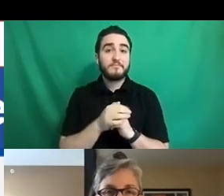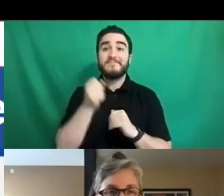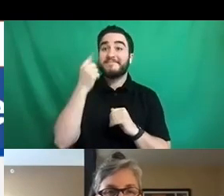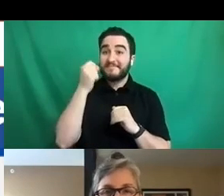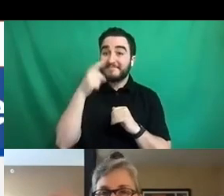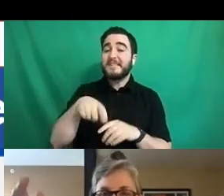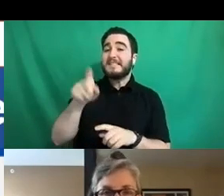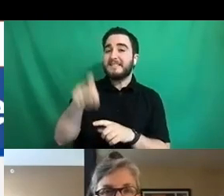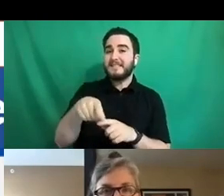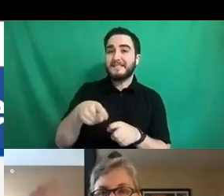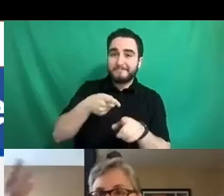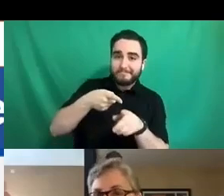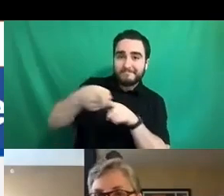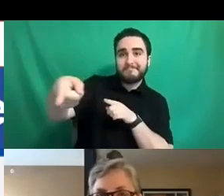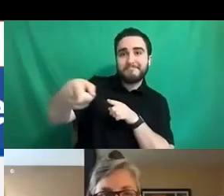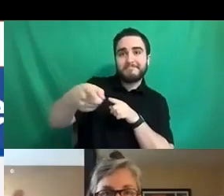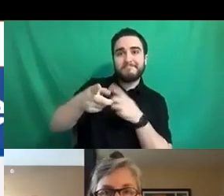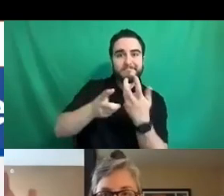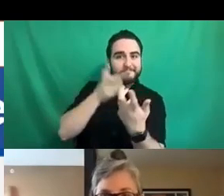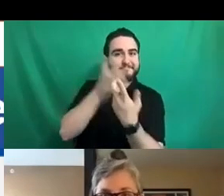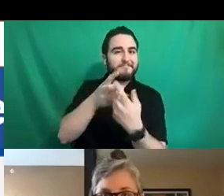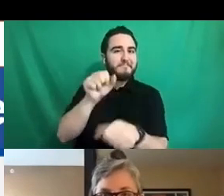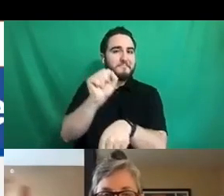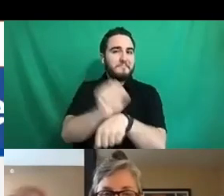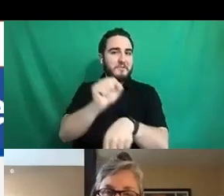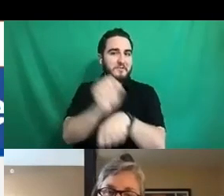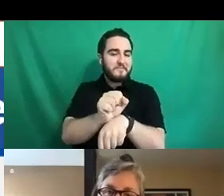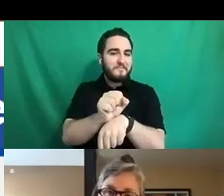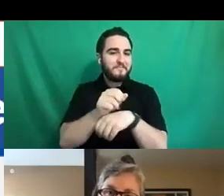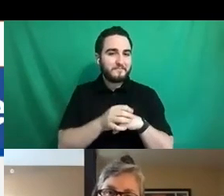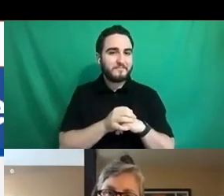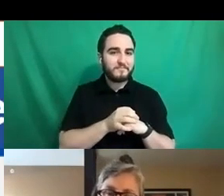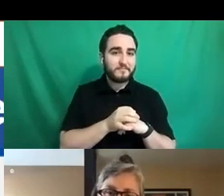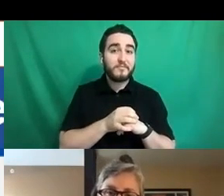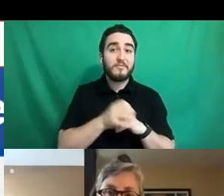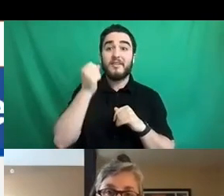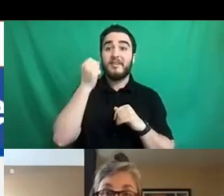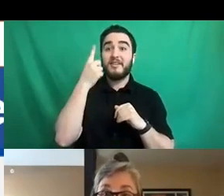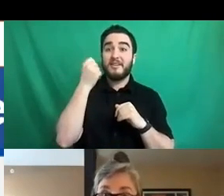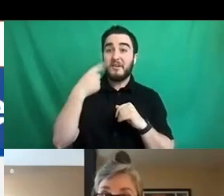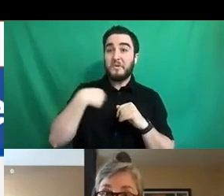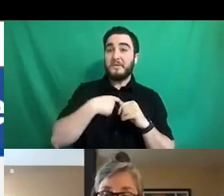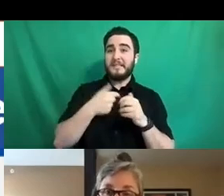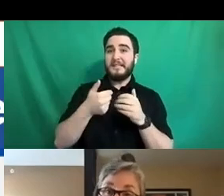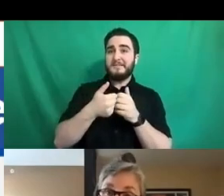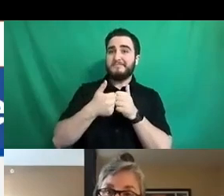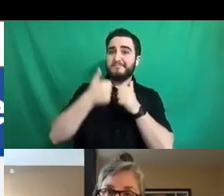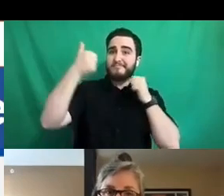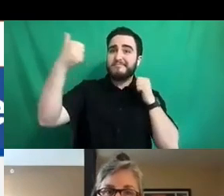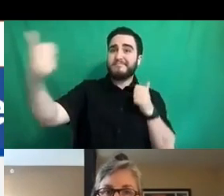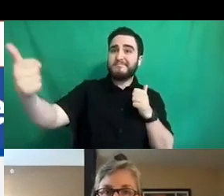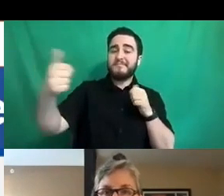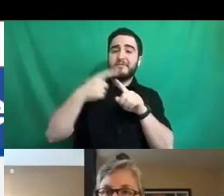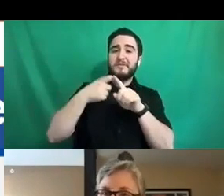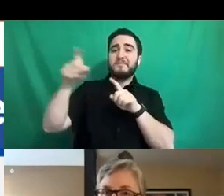specialized strategies, customization of jobs, that kind of thing. But we've separated ourselves so far from the business